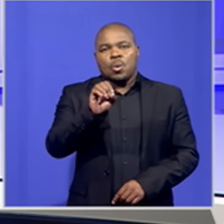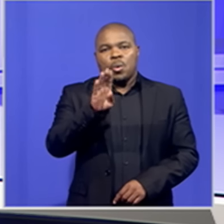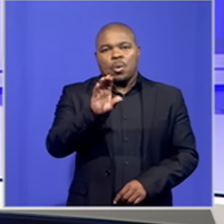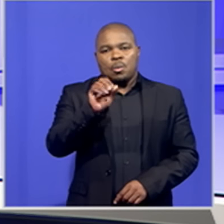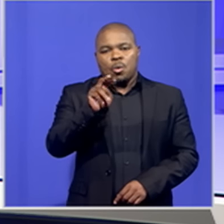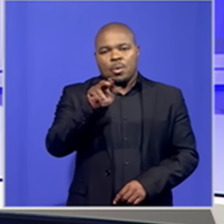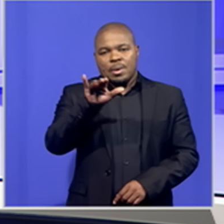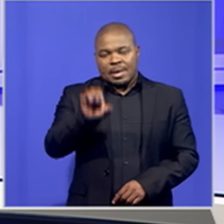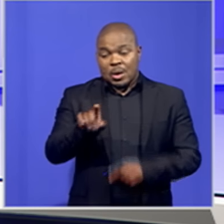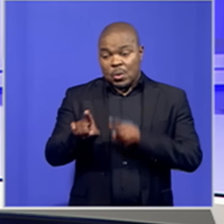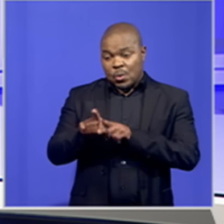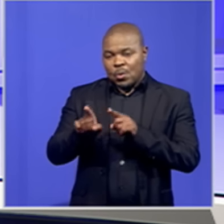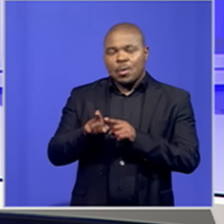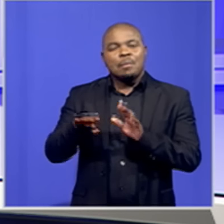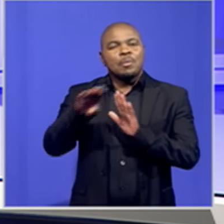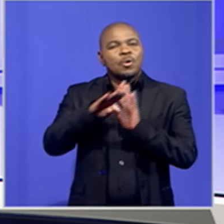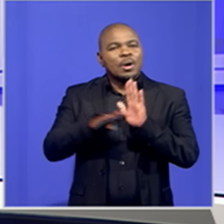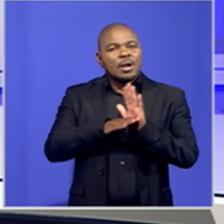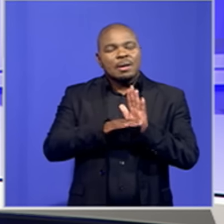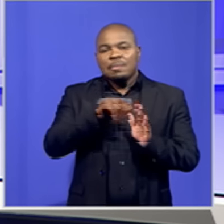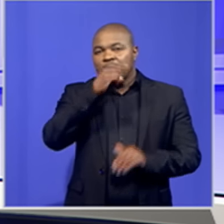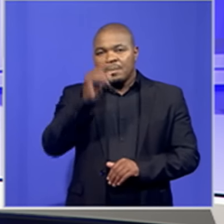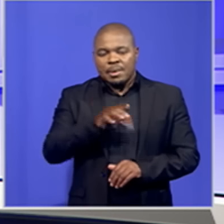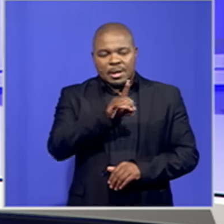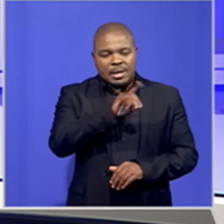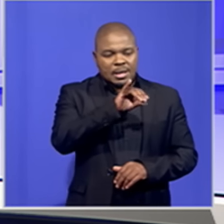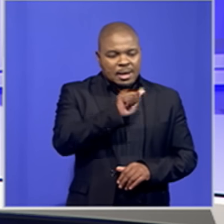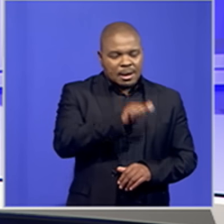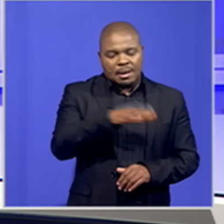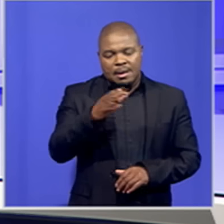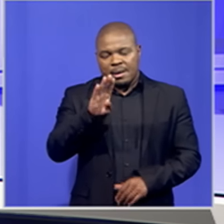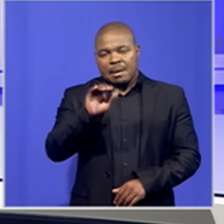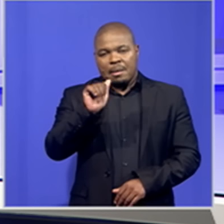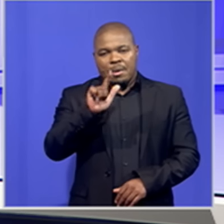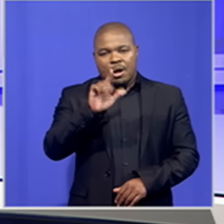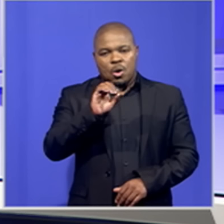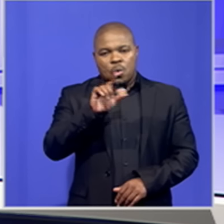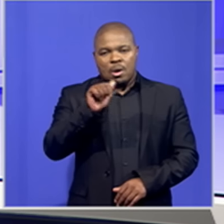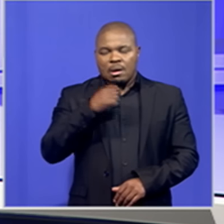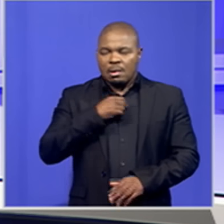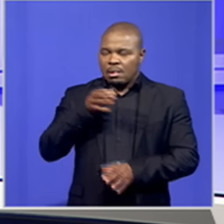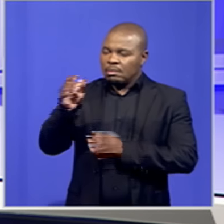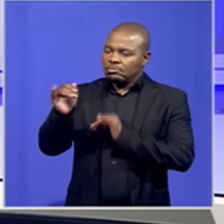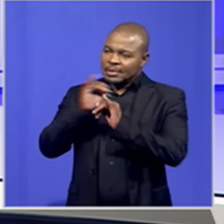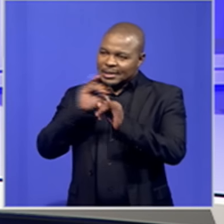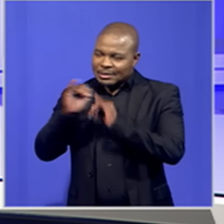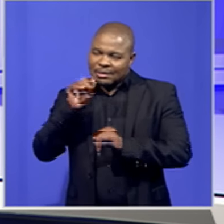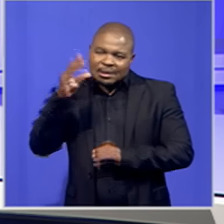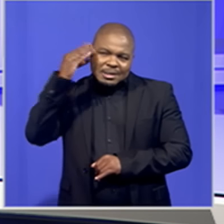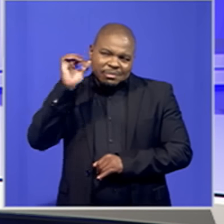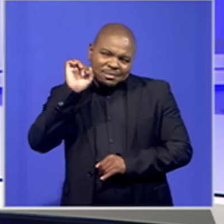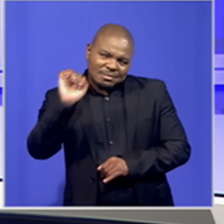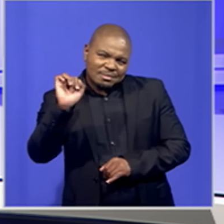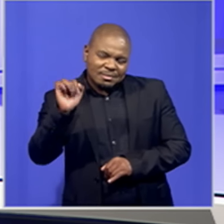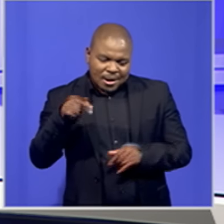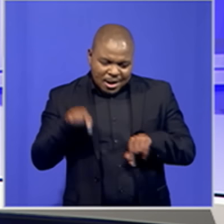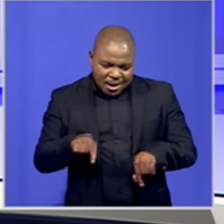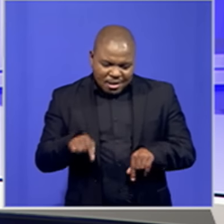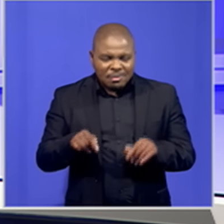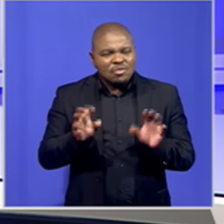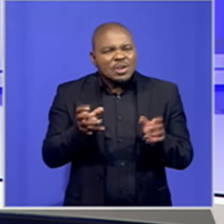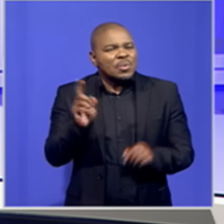mongwe wa bagasi ba ileng goreng ke ba thulaganyo ya Dia Balola mme re buisana le ene ka ga maitemogelo a gagwe mo radiong ka nako ya ga